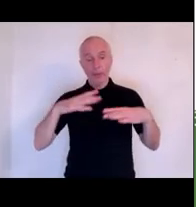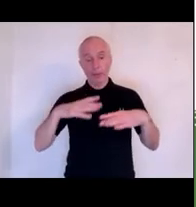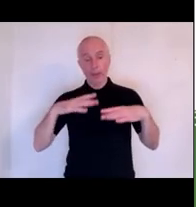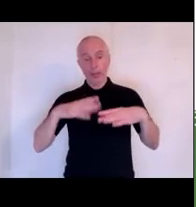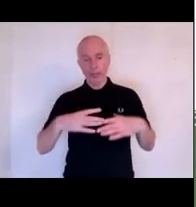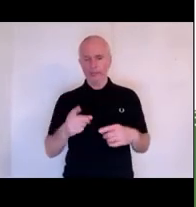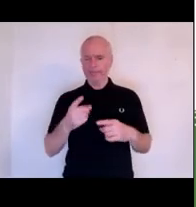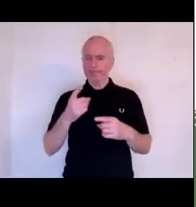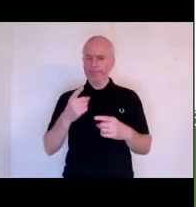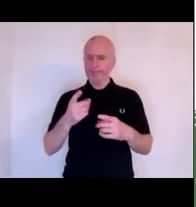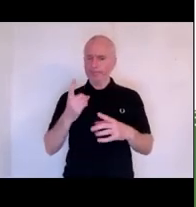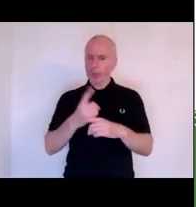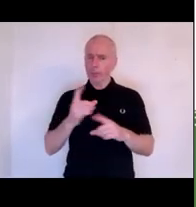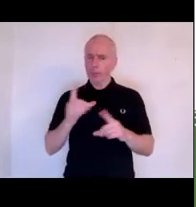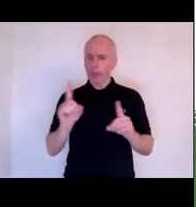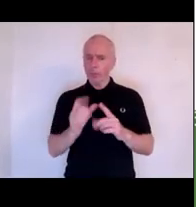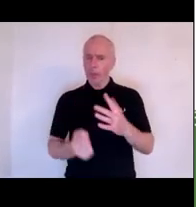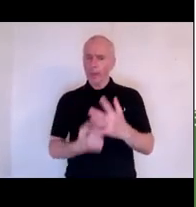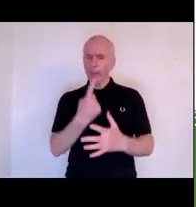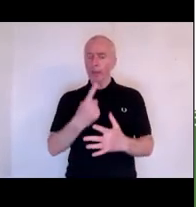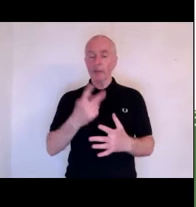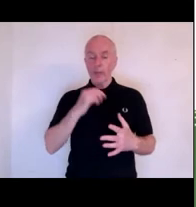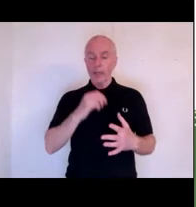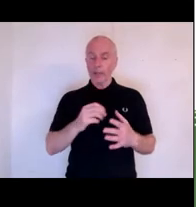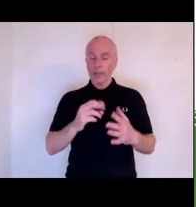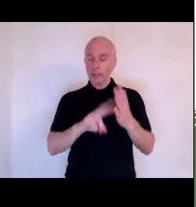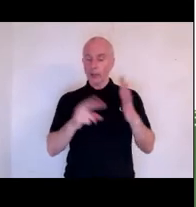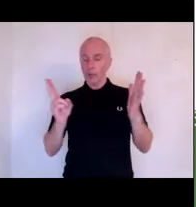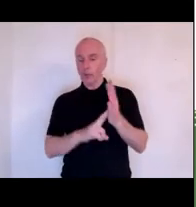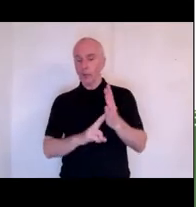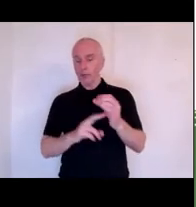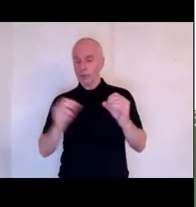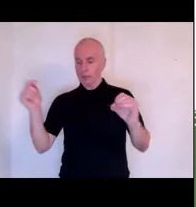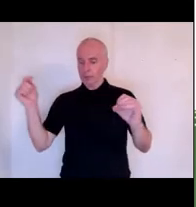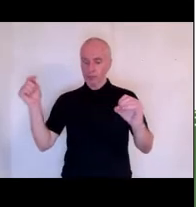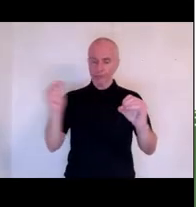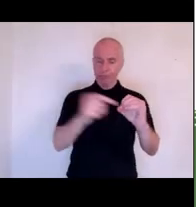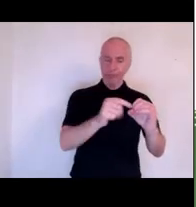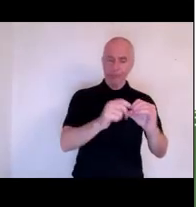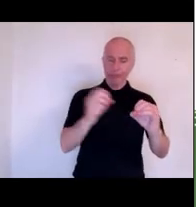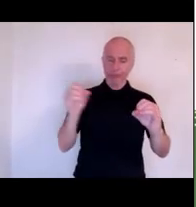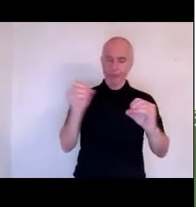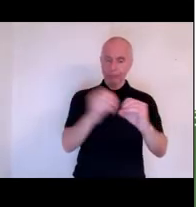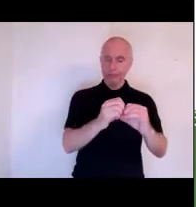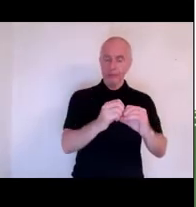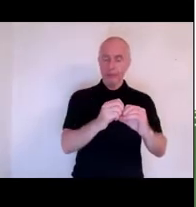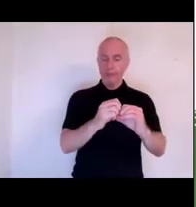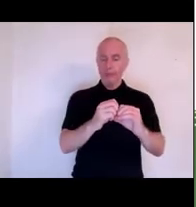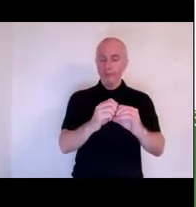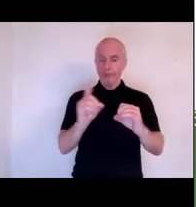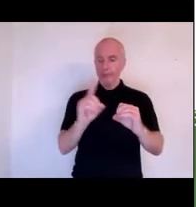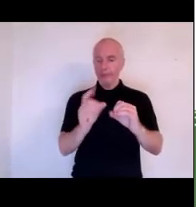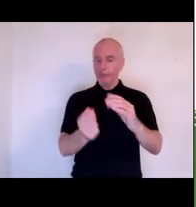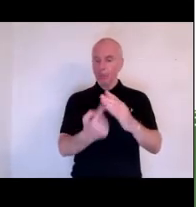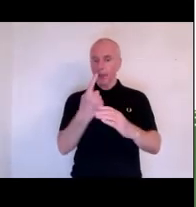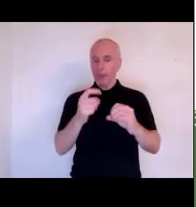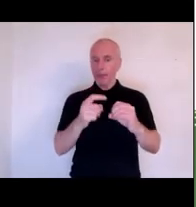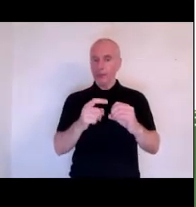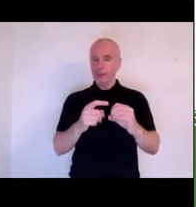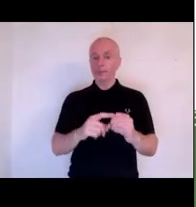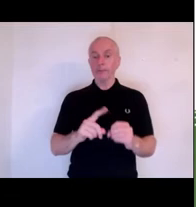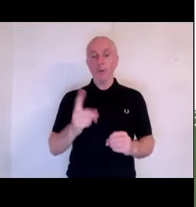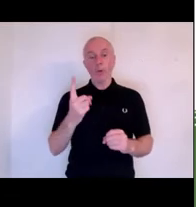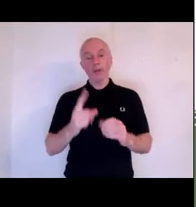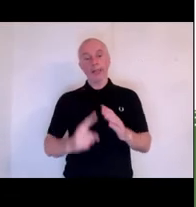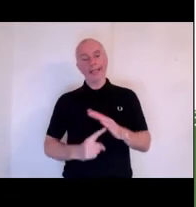when we fire that neutron at the uranium-235 nucleus and what happens to the nucleus. And one of the key parameters